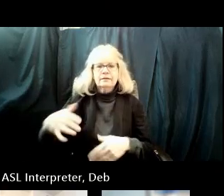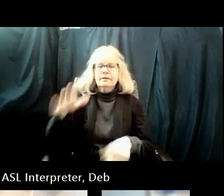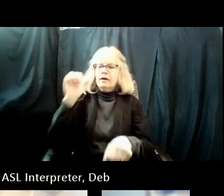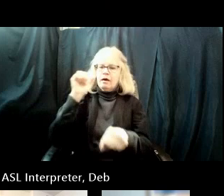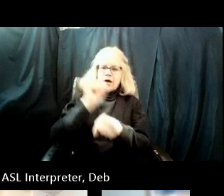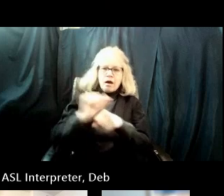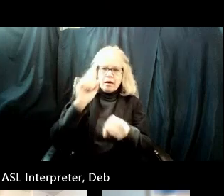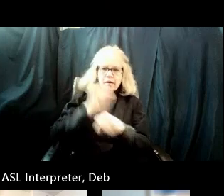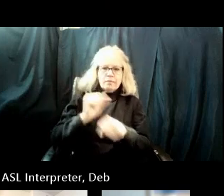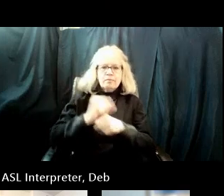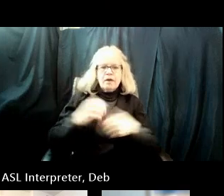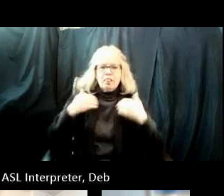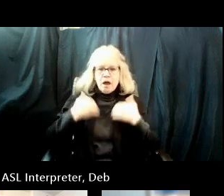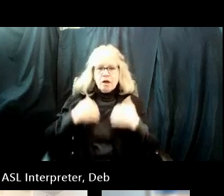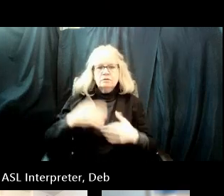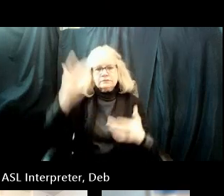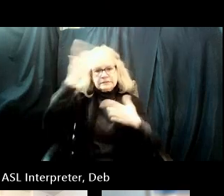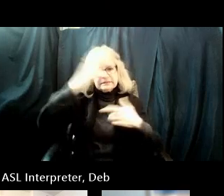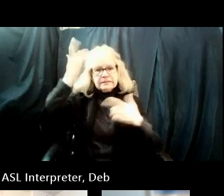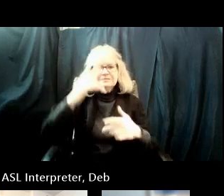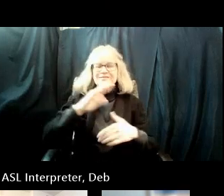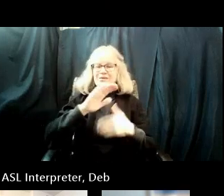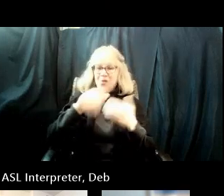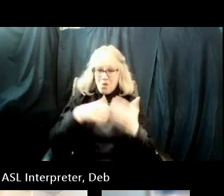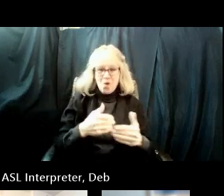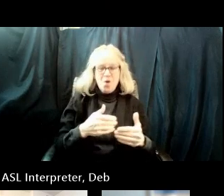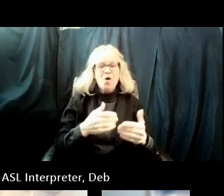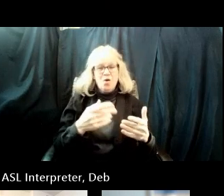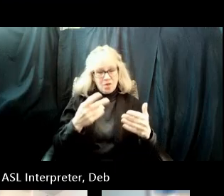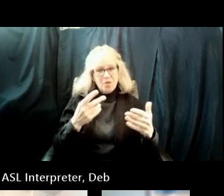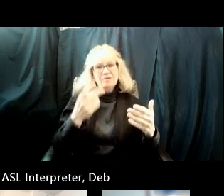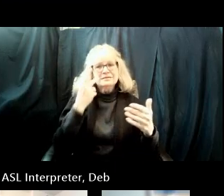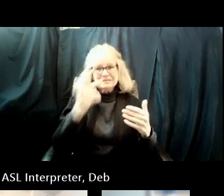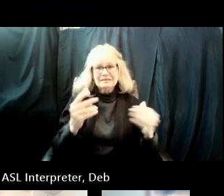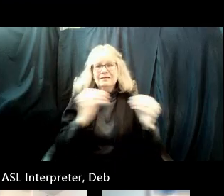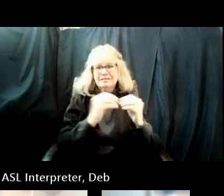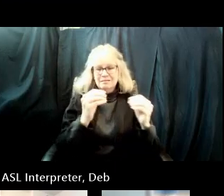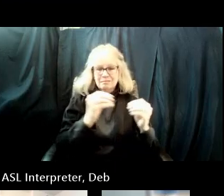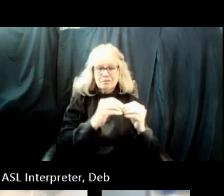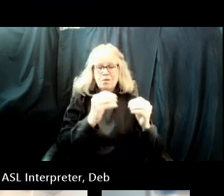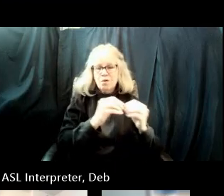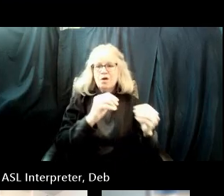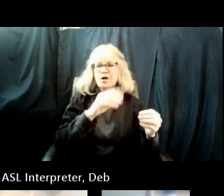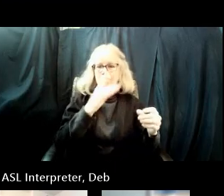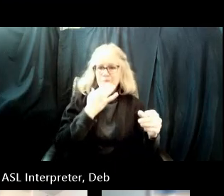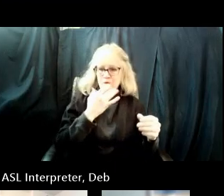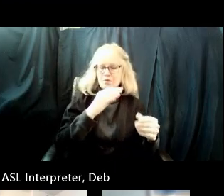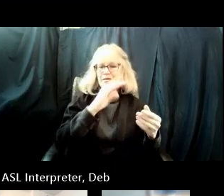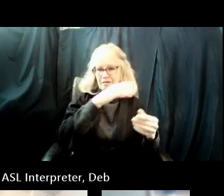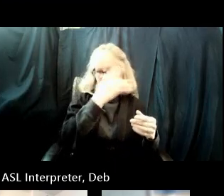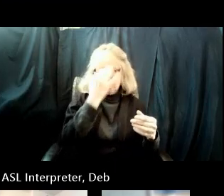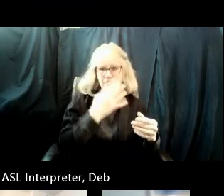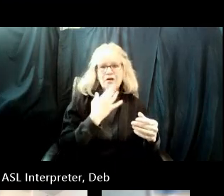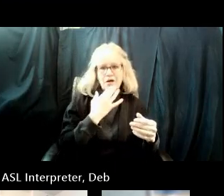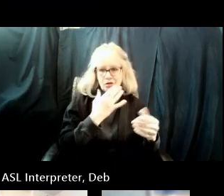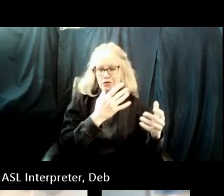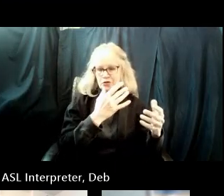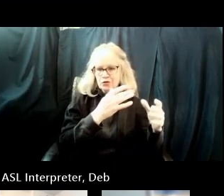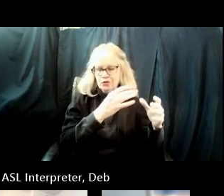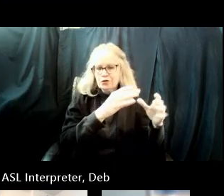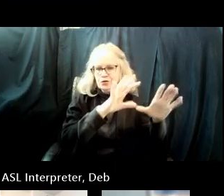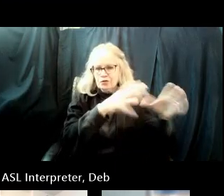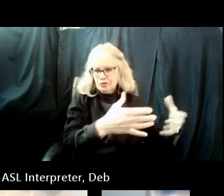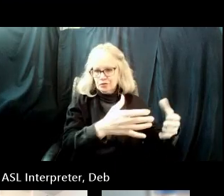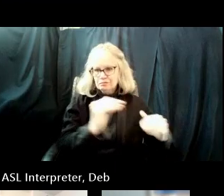were significantly seen in disparate ways in communities of color. So again, in this time,